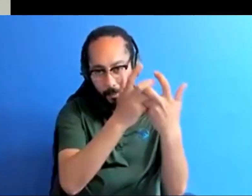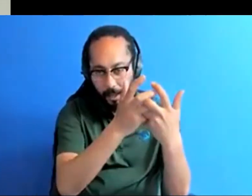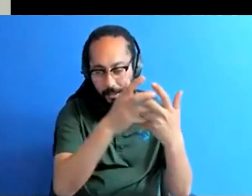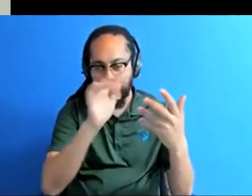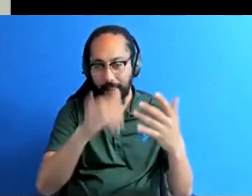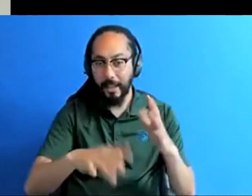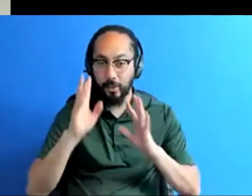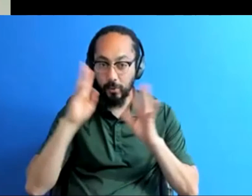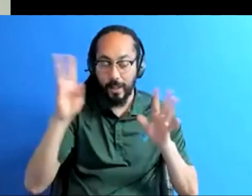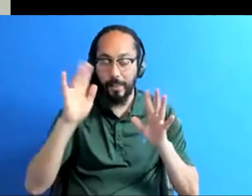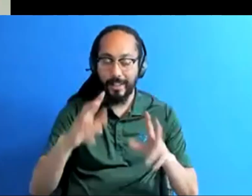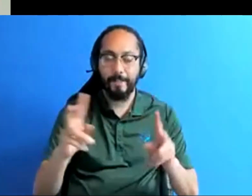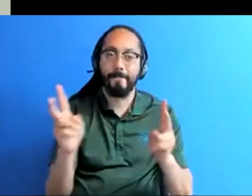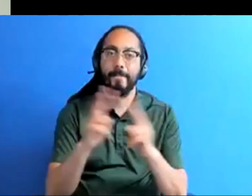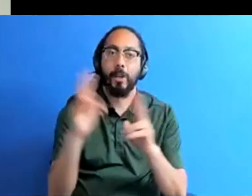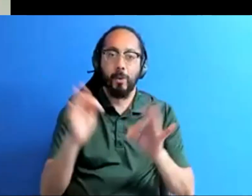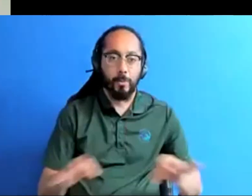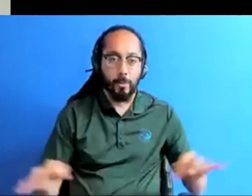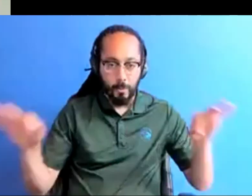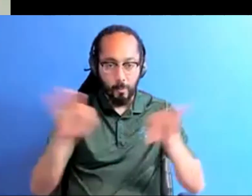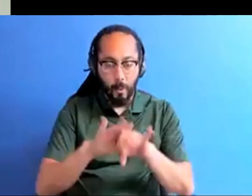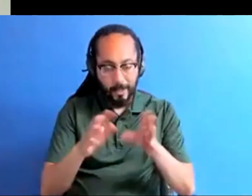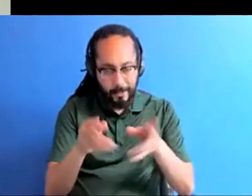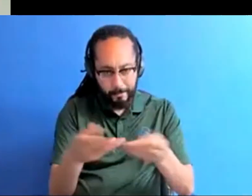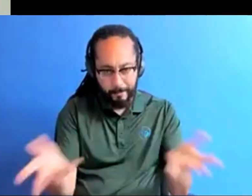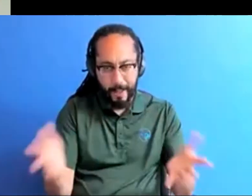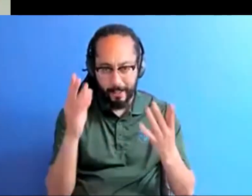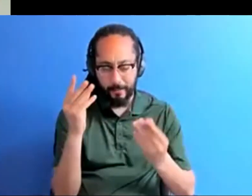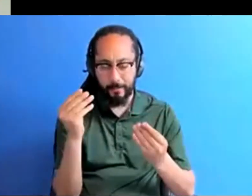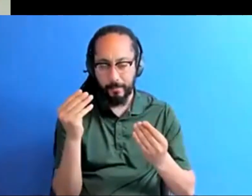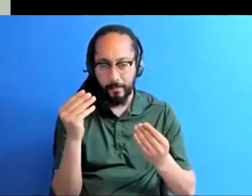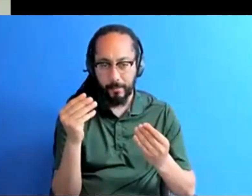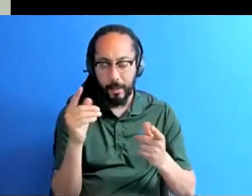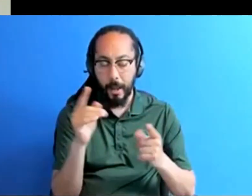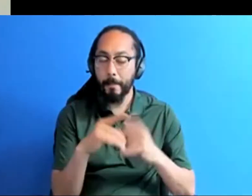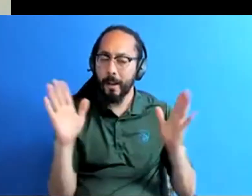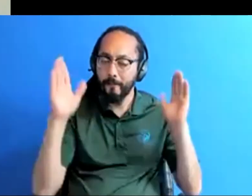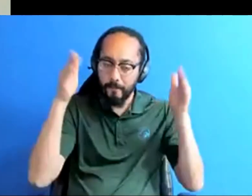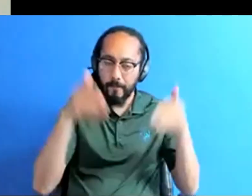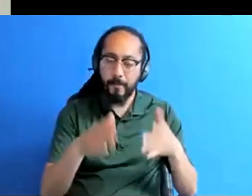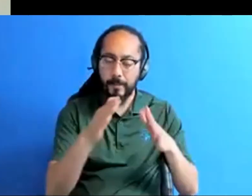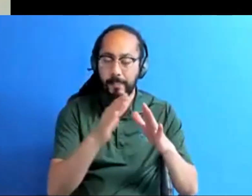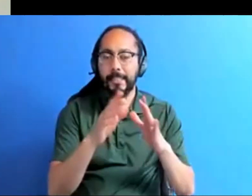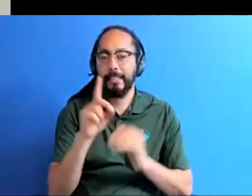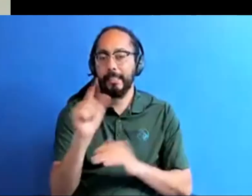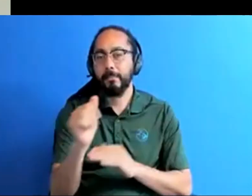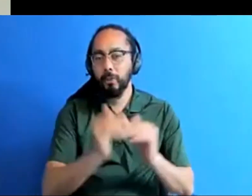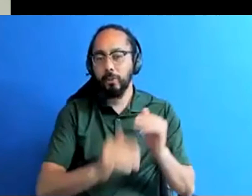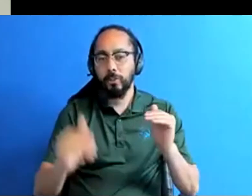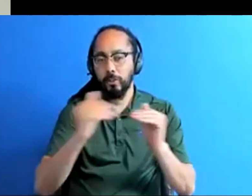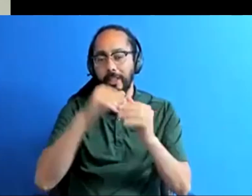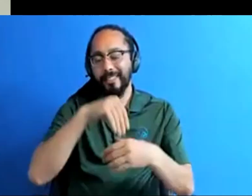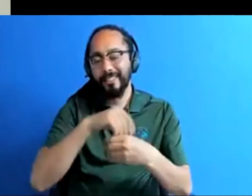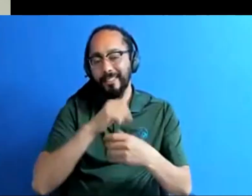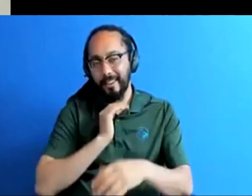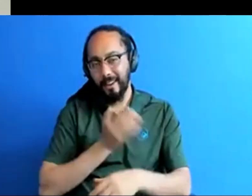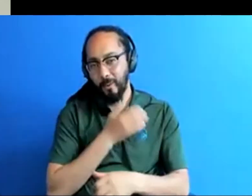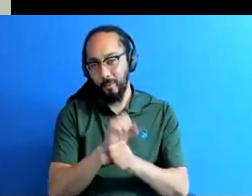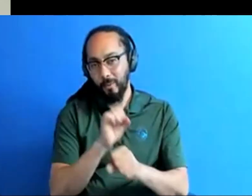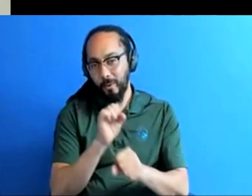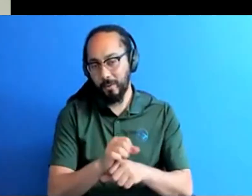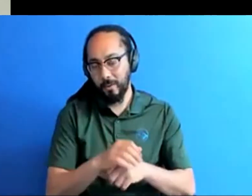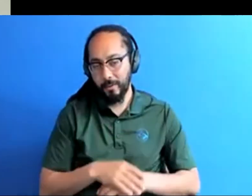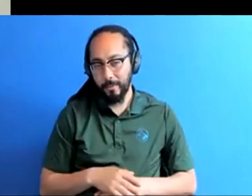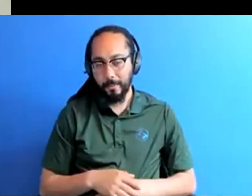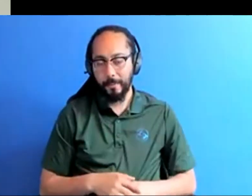very important. But to really center disability justice in the work that we do, we